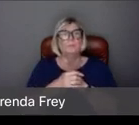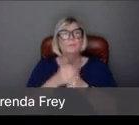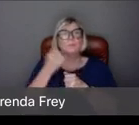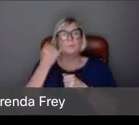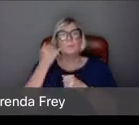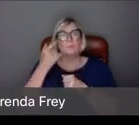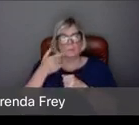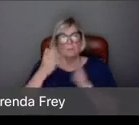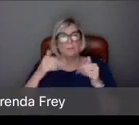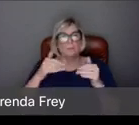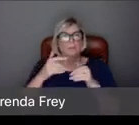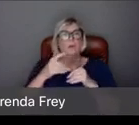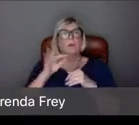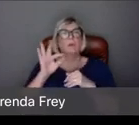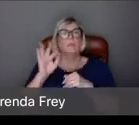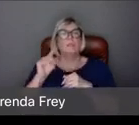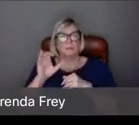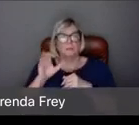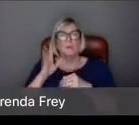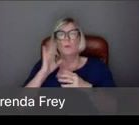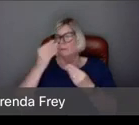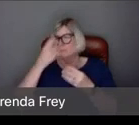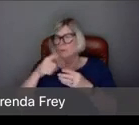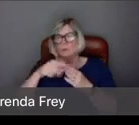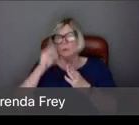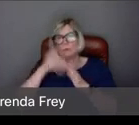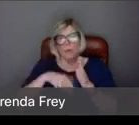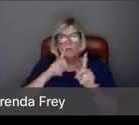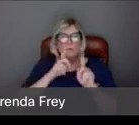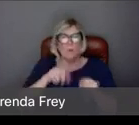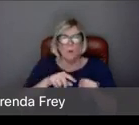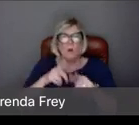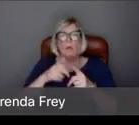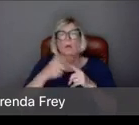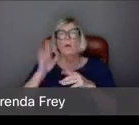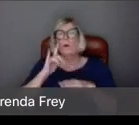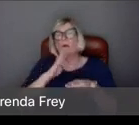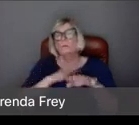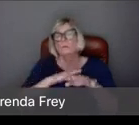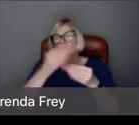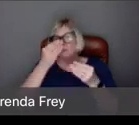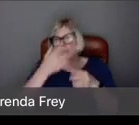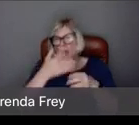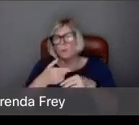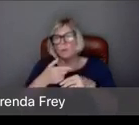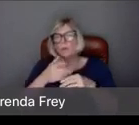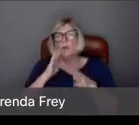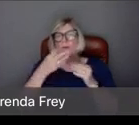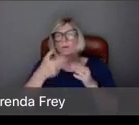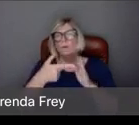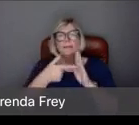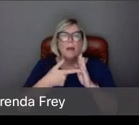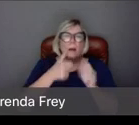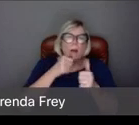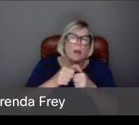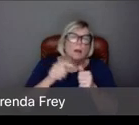And that you're going on to the Federal Trade Commission, they will tell you to fill out a report, and then they will tell you, they give you sample letters. They can tell